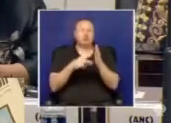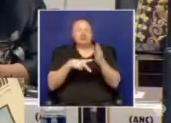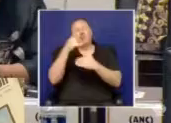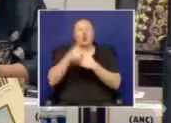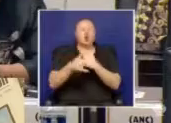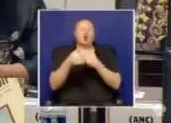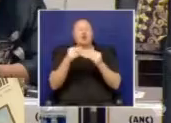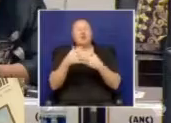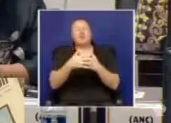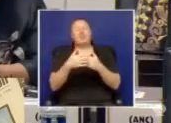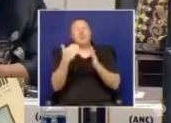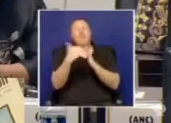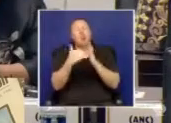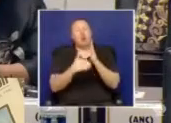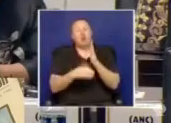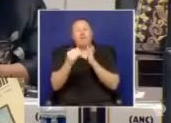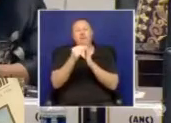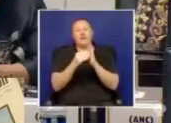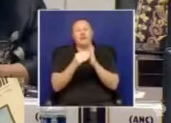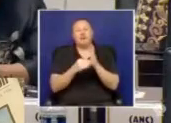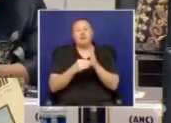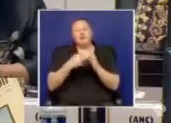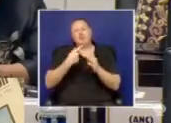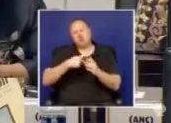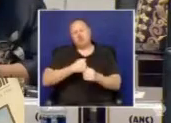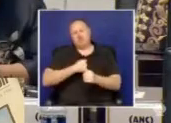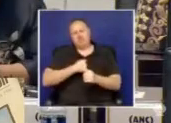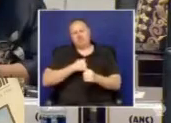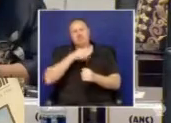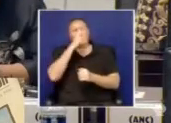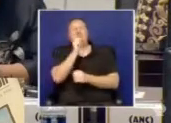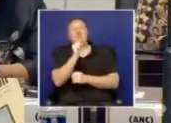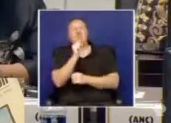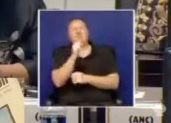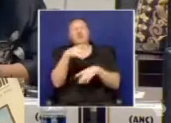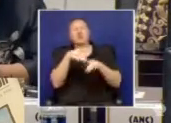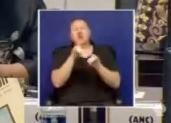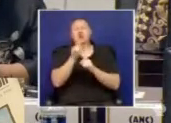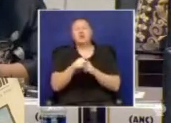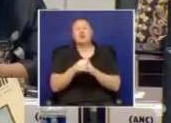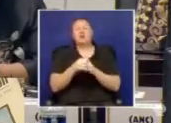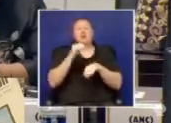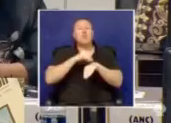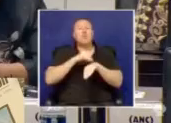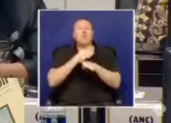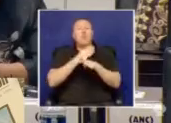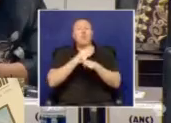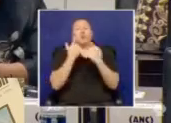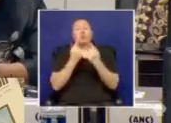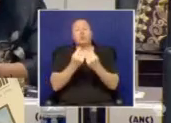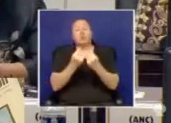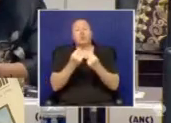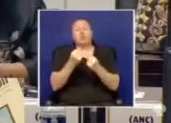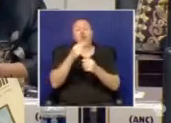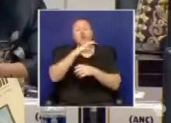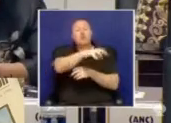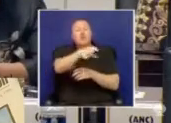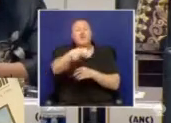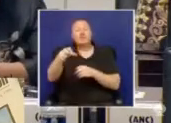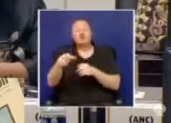projects and programs that we have. I personally believe, Chairperson, that more work has to be done at a provincial